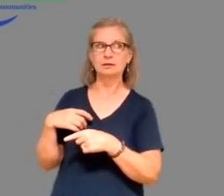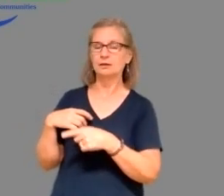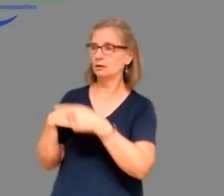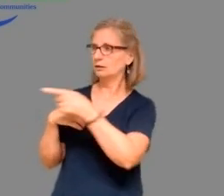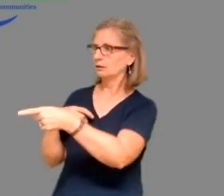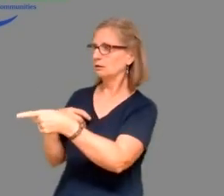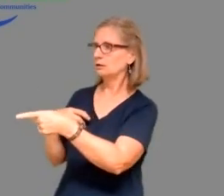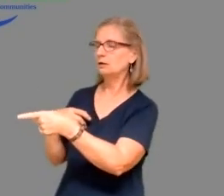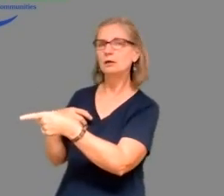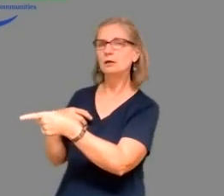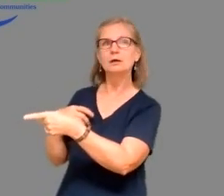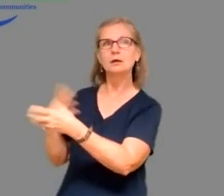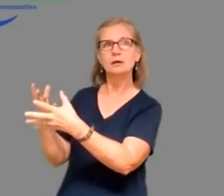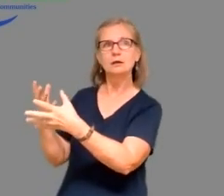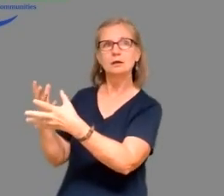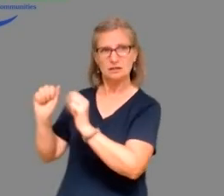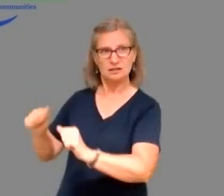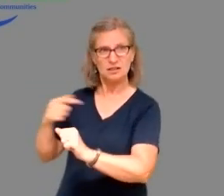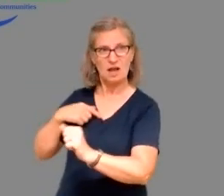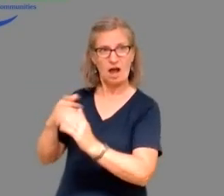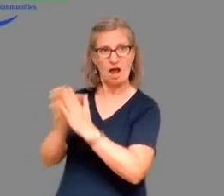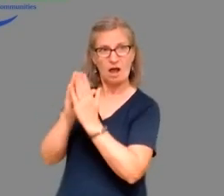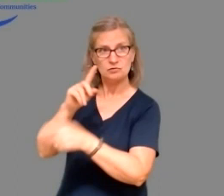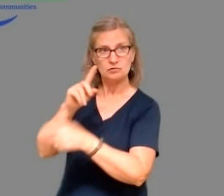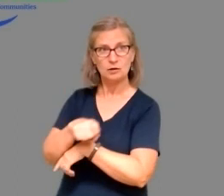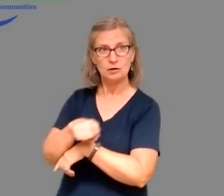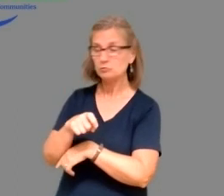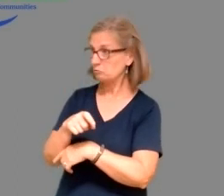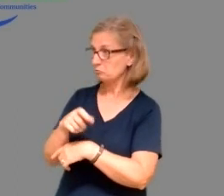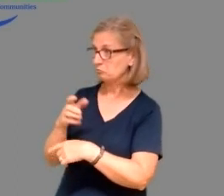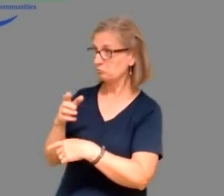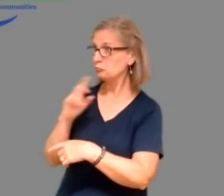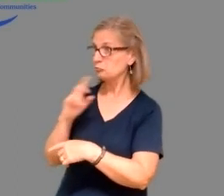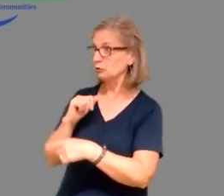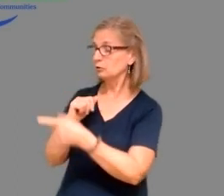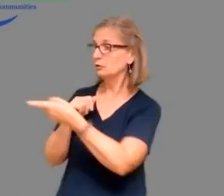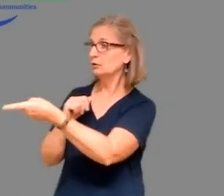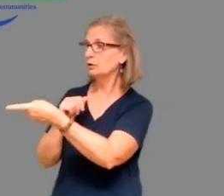Do you have a question, Steve? So what are the chances of there's going to be an uptick in cases this